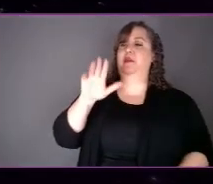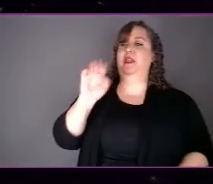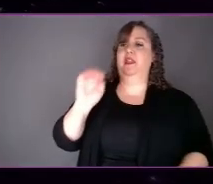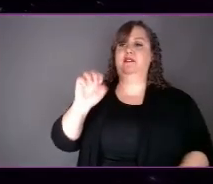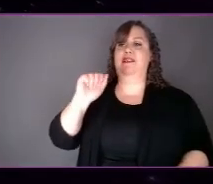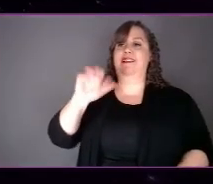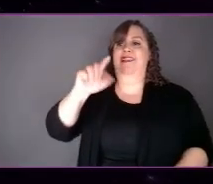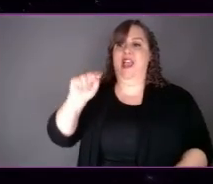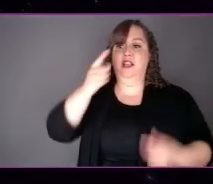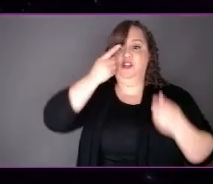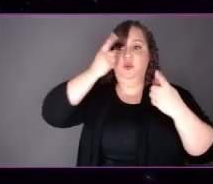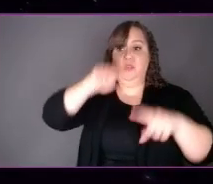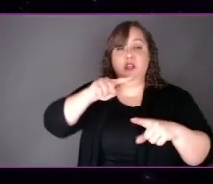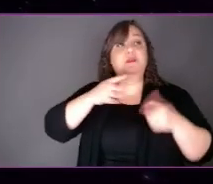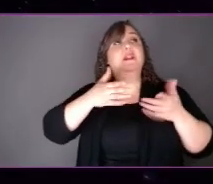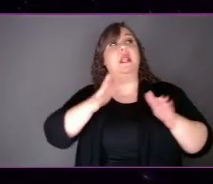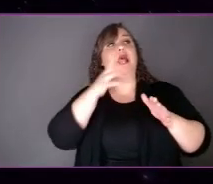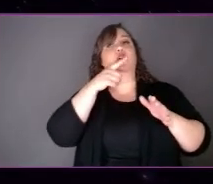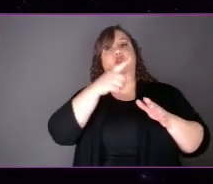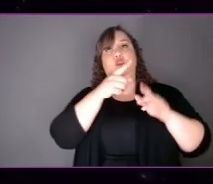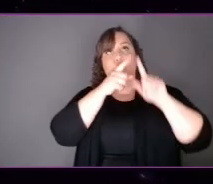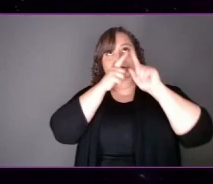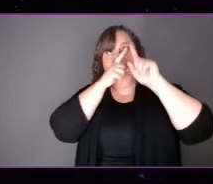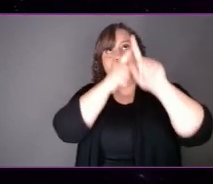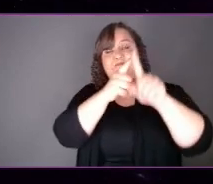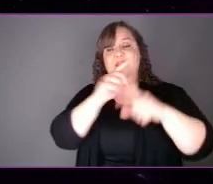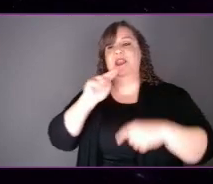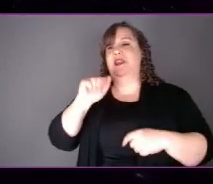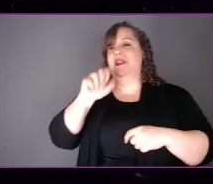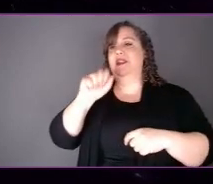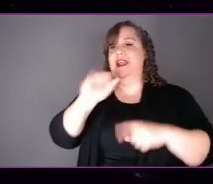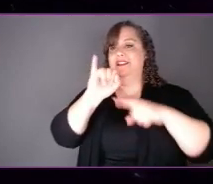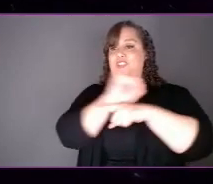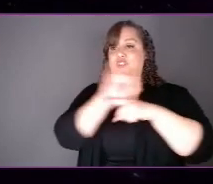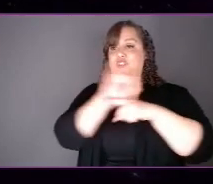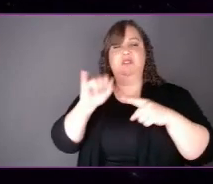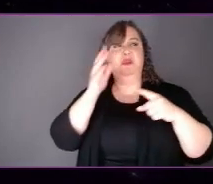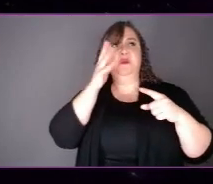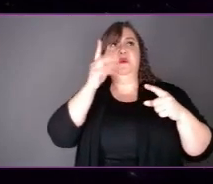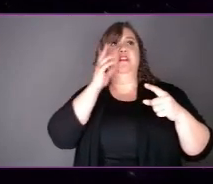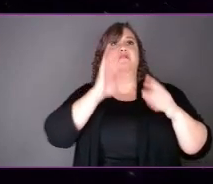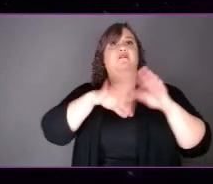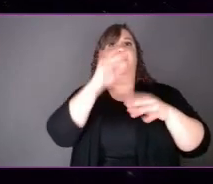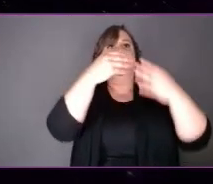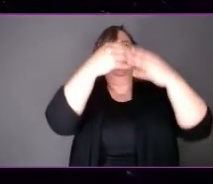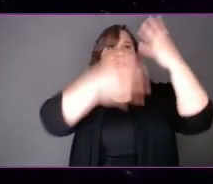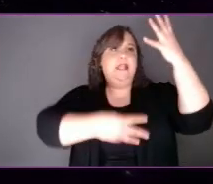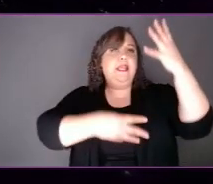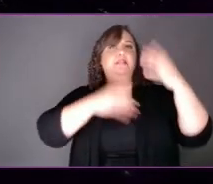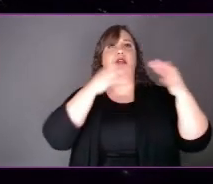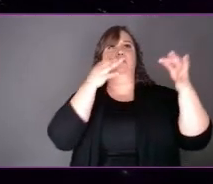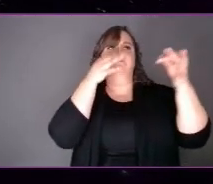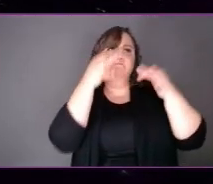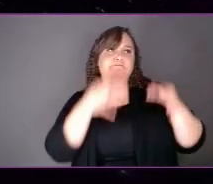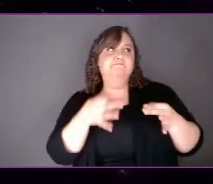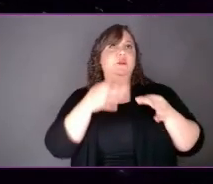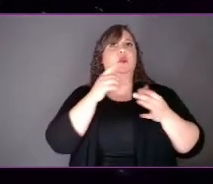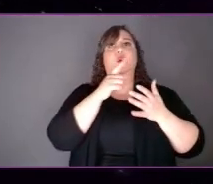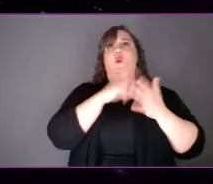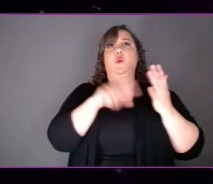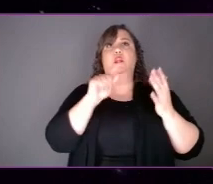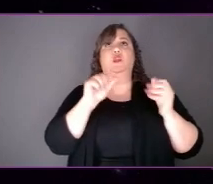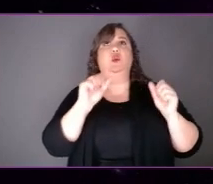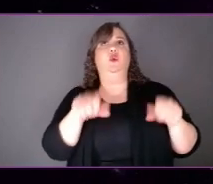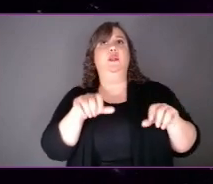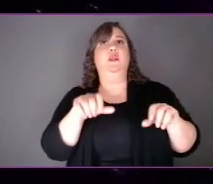NASA internship. So again, that will give you a whole list and some directions on what you can take on for the